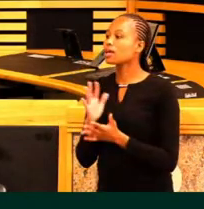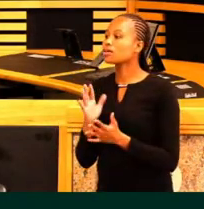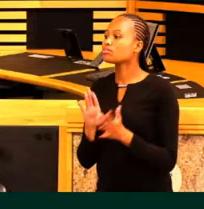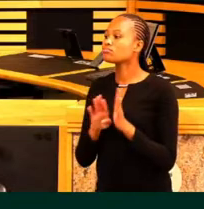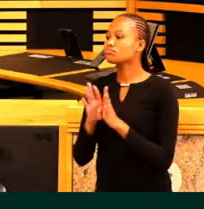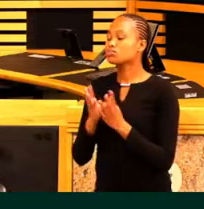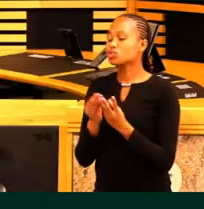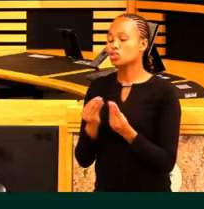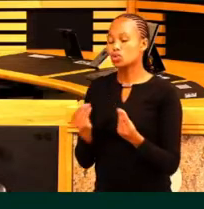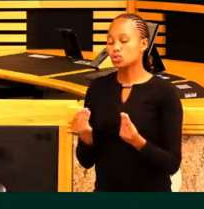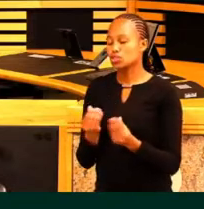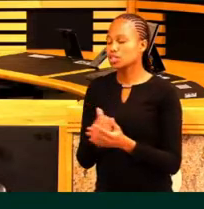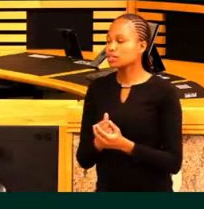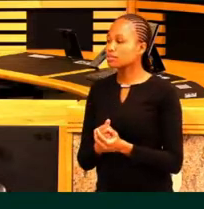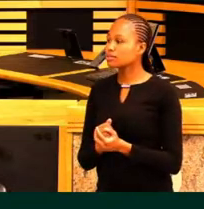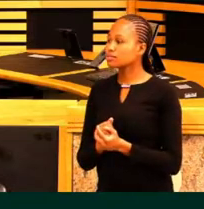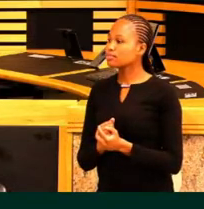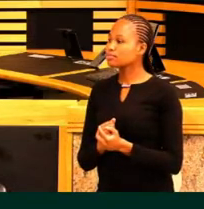solutions